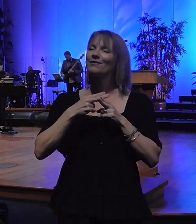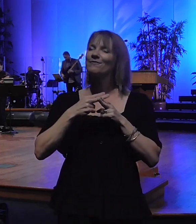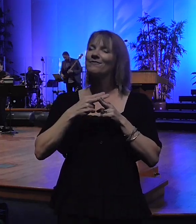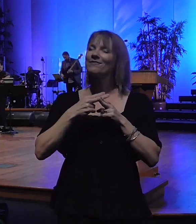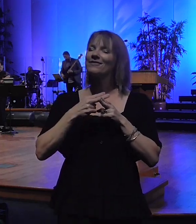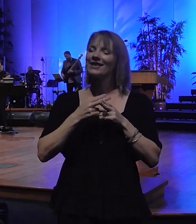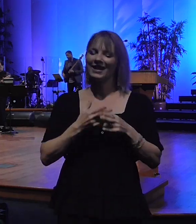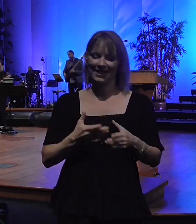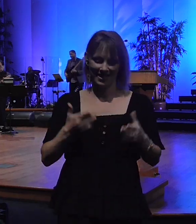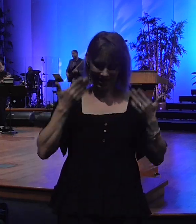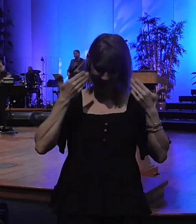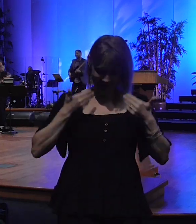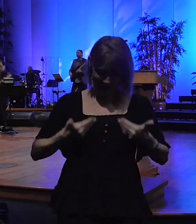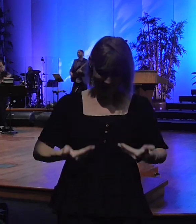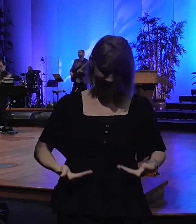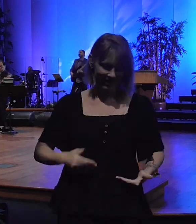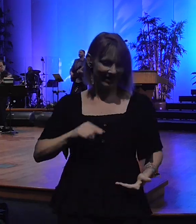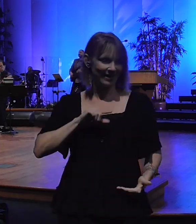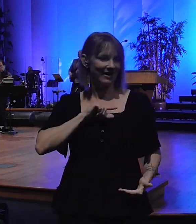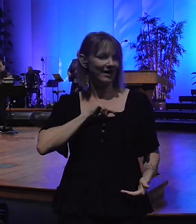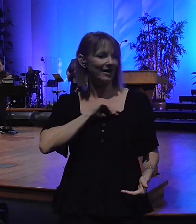in the clay.